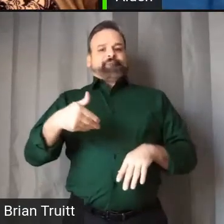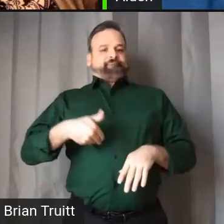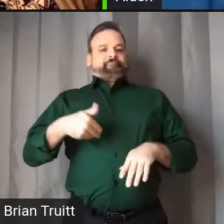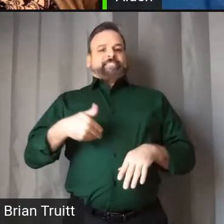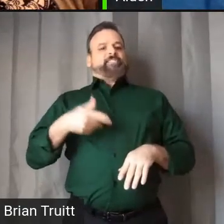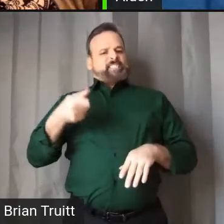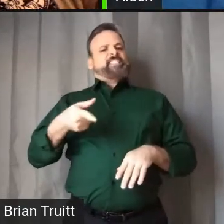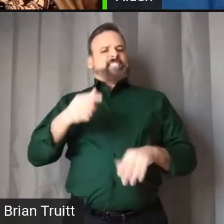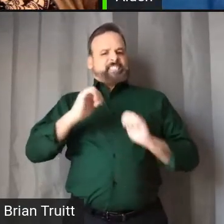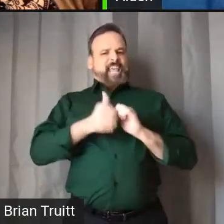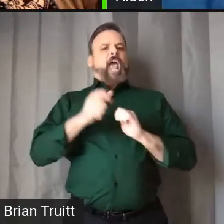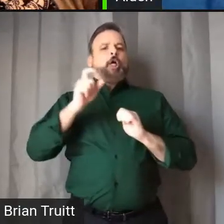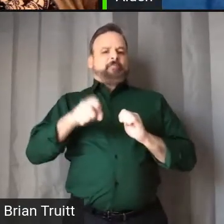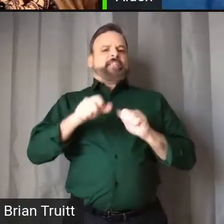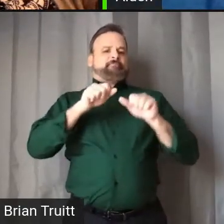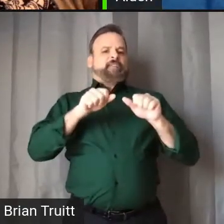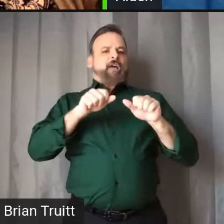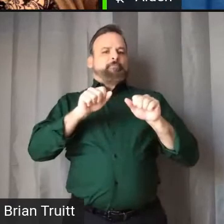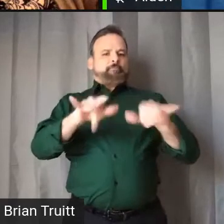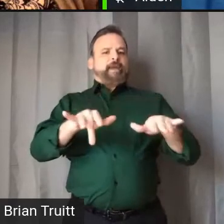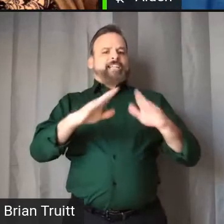system needs to play out.